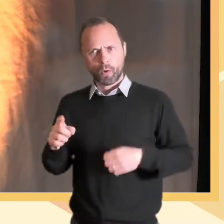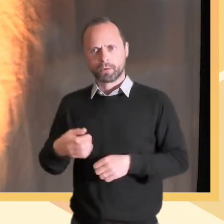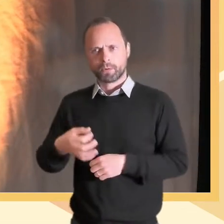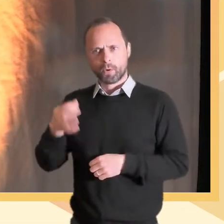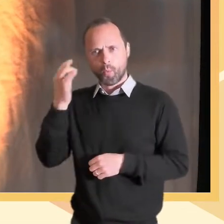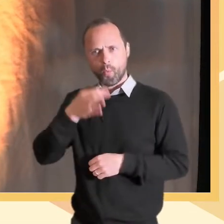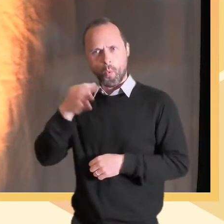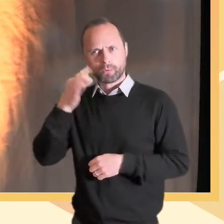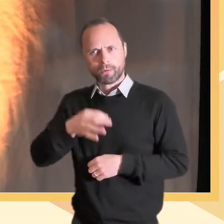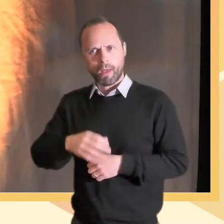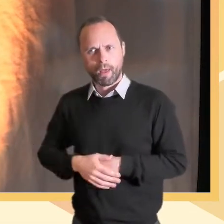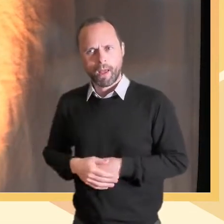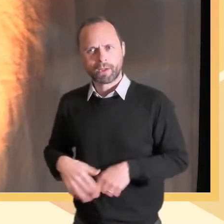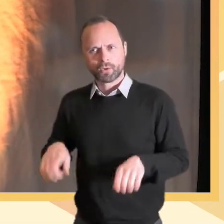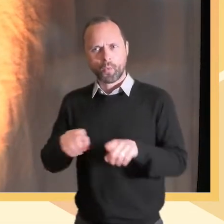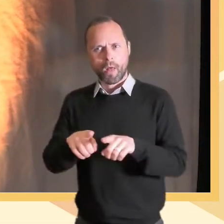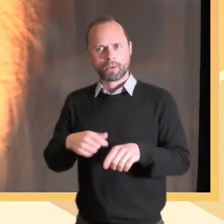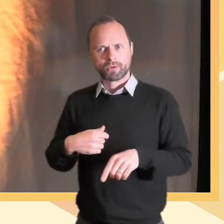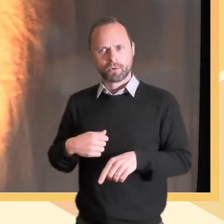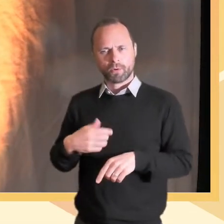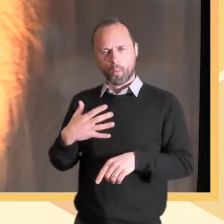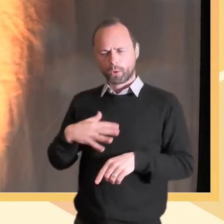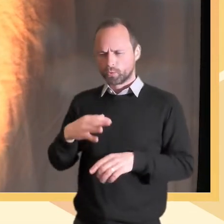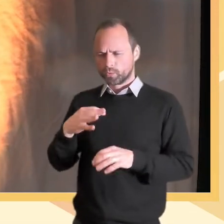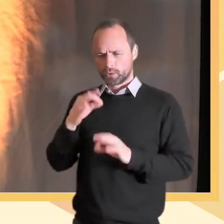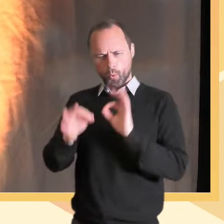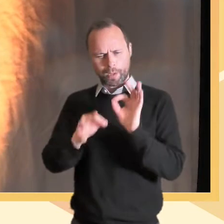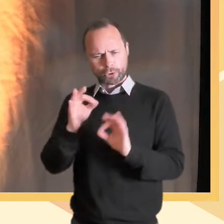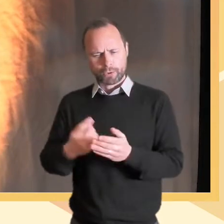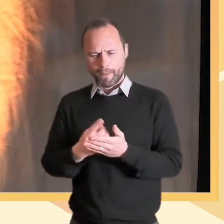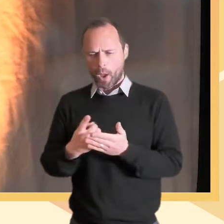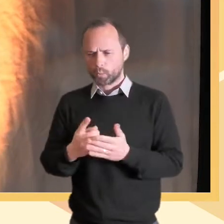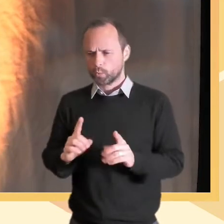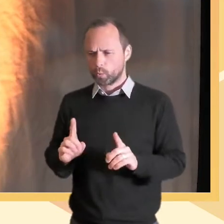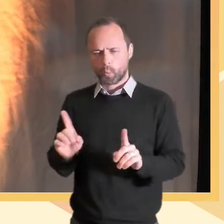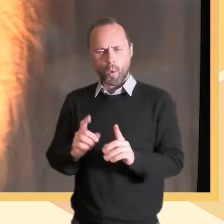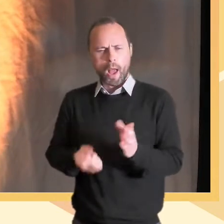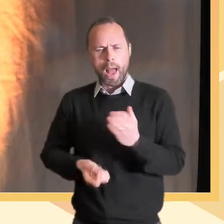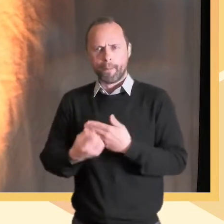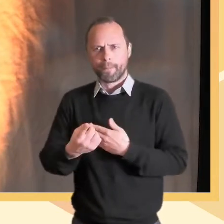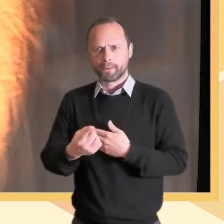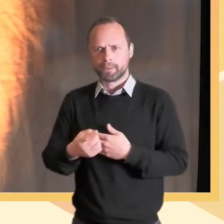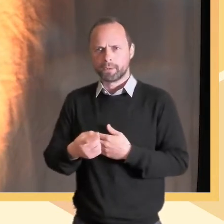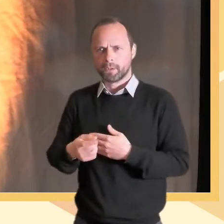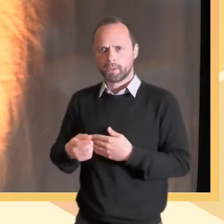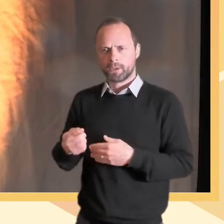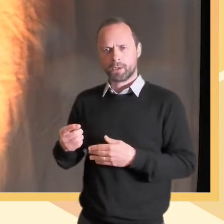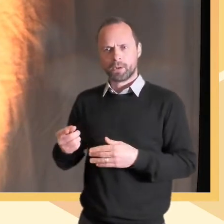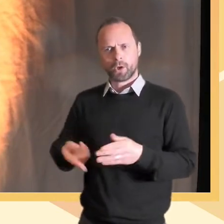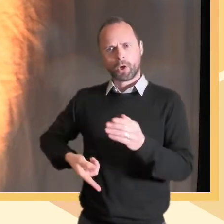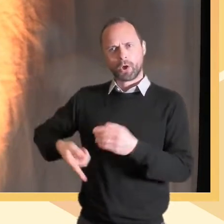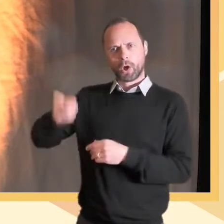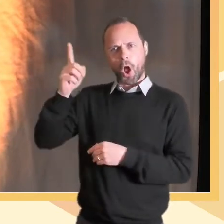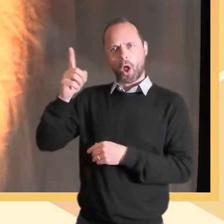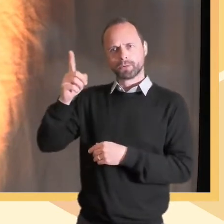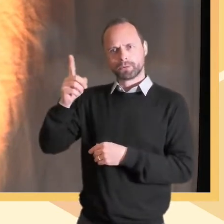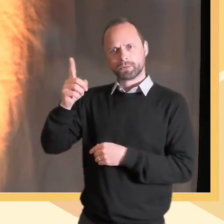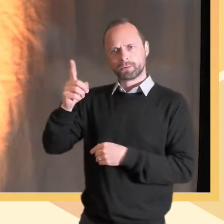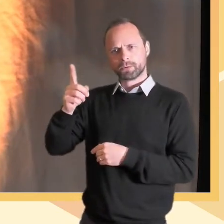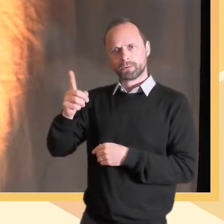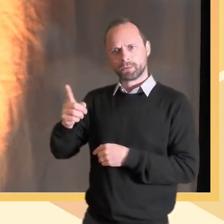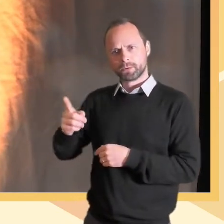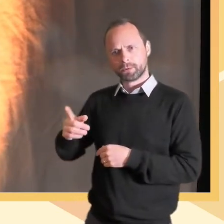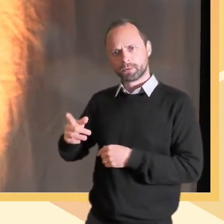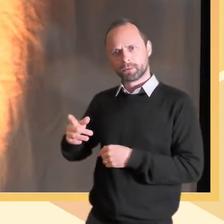and I'm asking questions about what does it mean if God doesn't just live on the water, but what if he is transforming people in